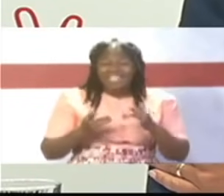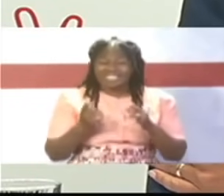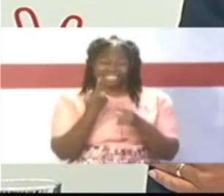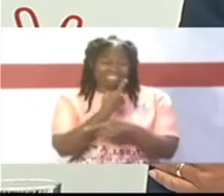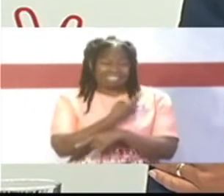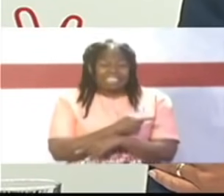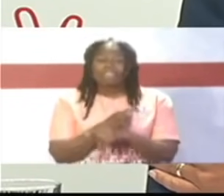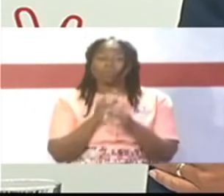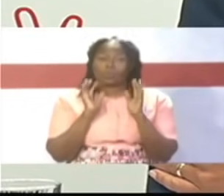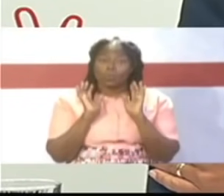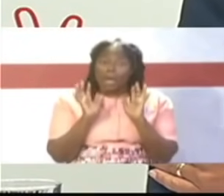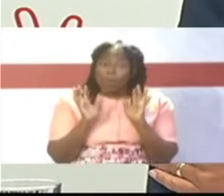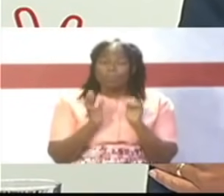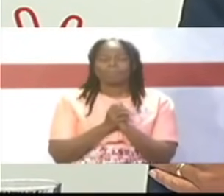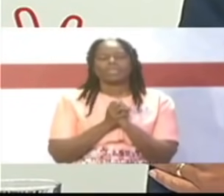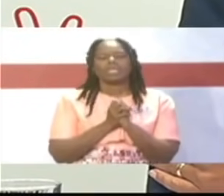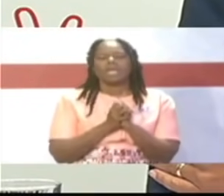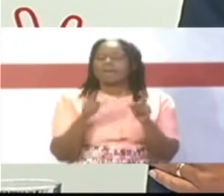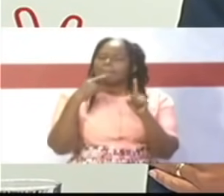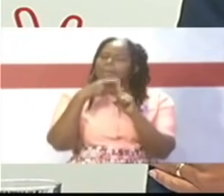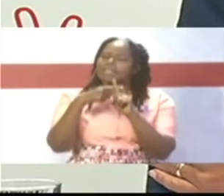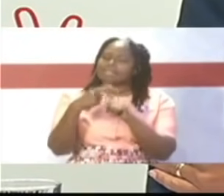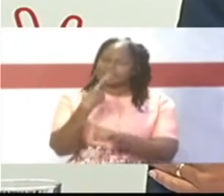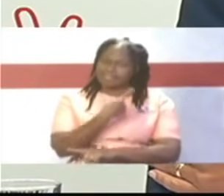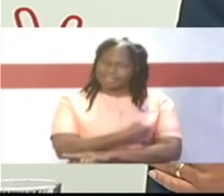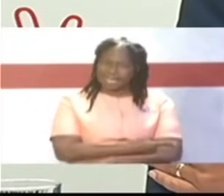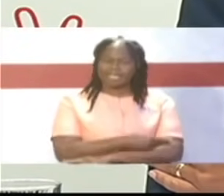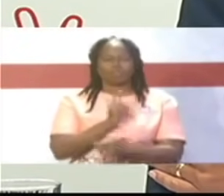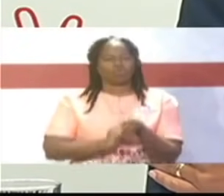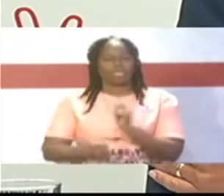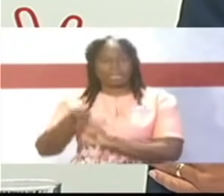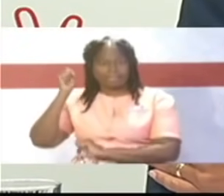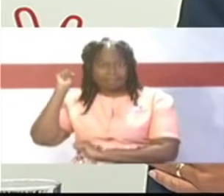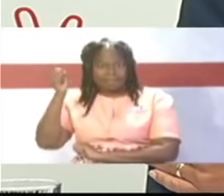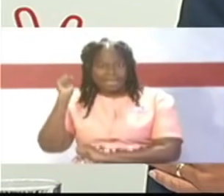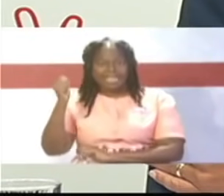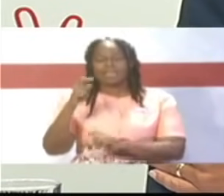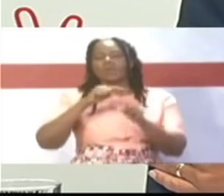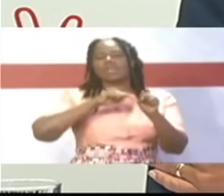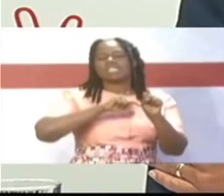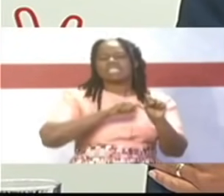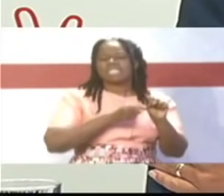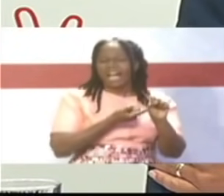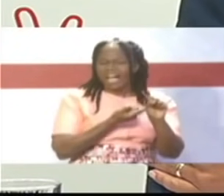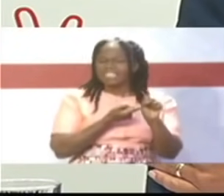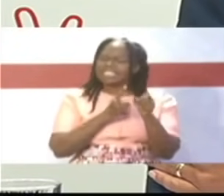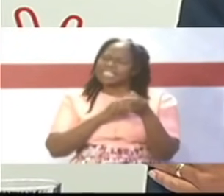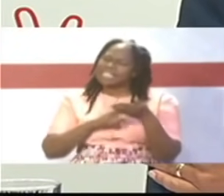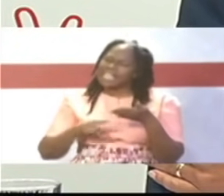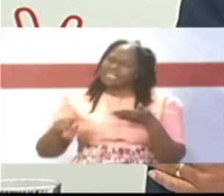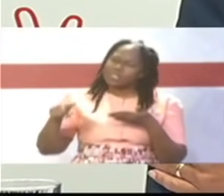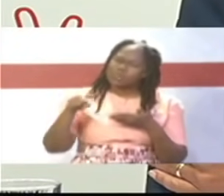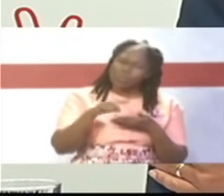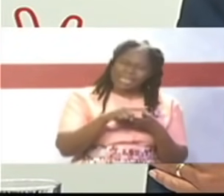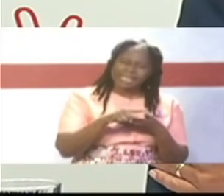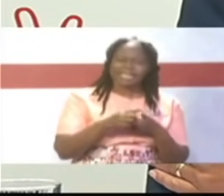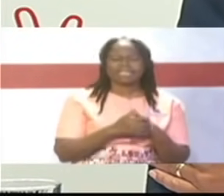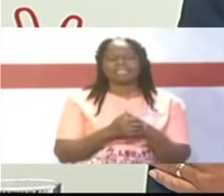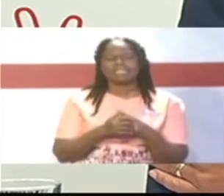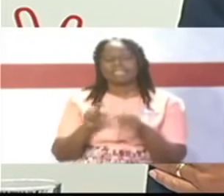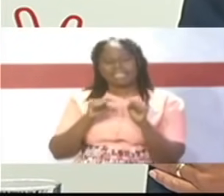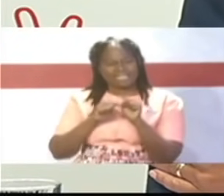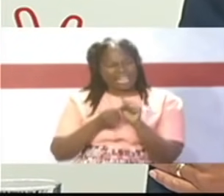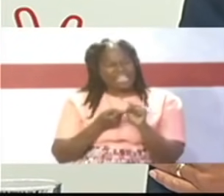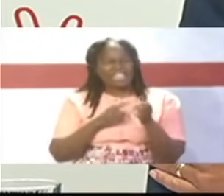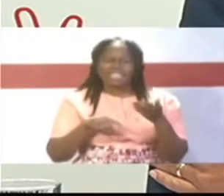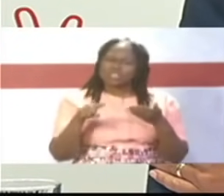our battle against COVID-19. Trinidad and Tobago will be starting next week. Just